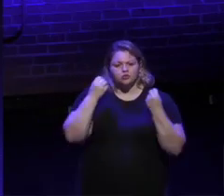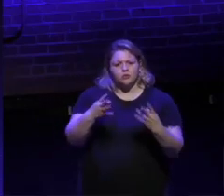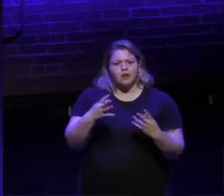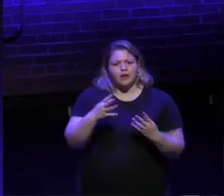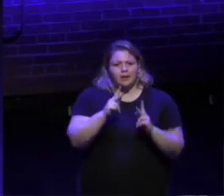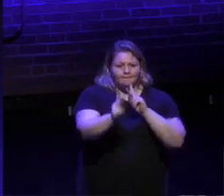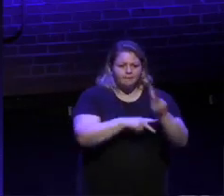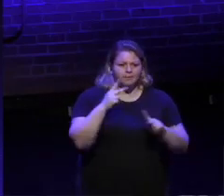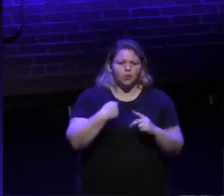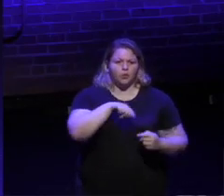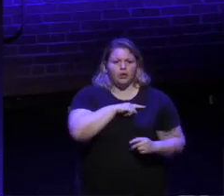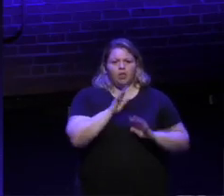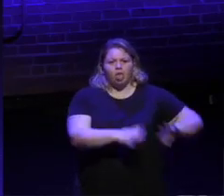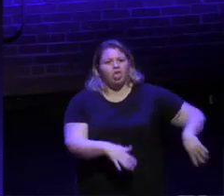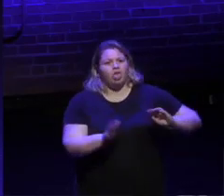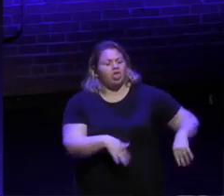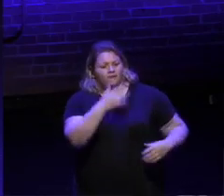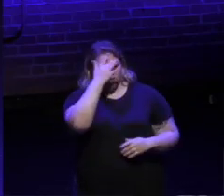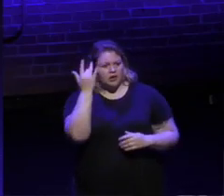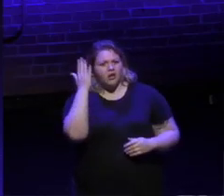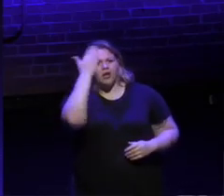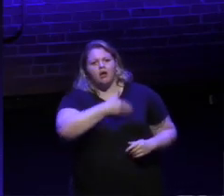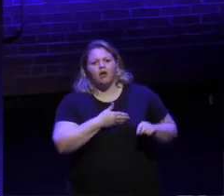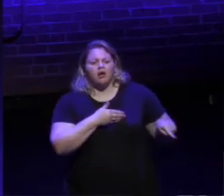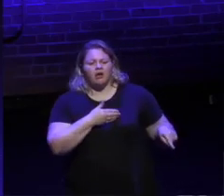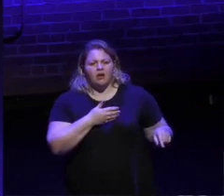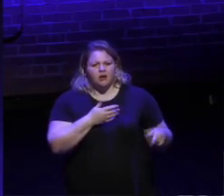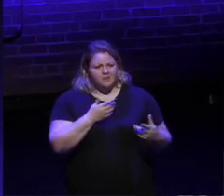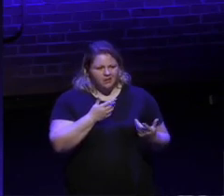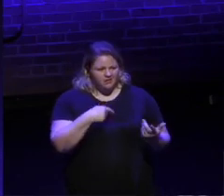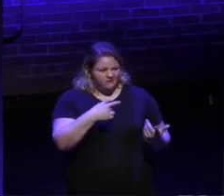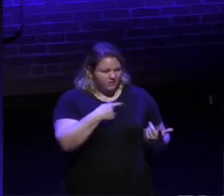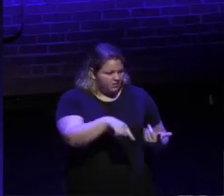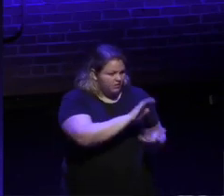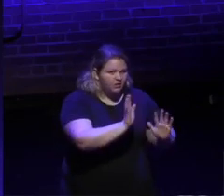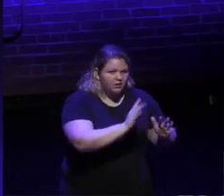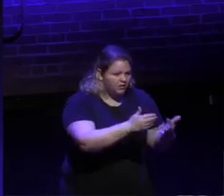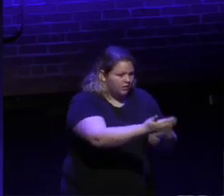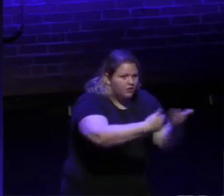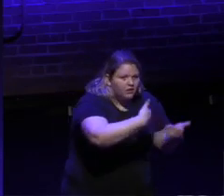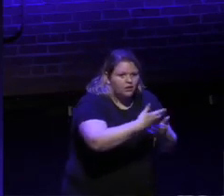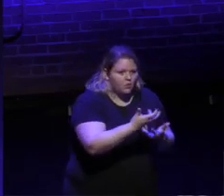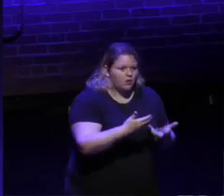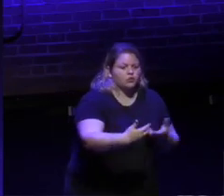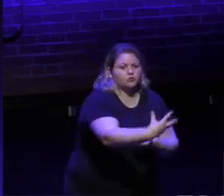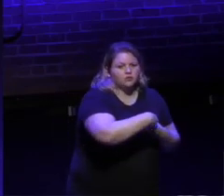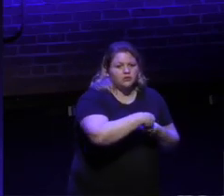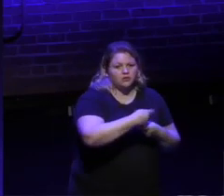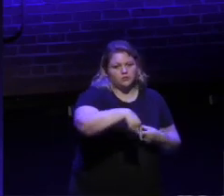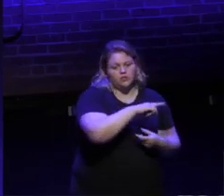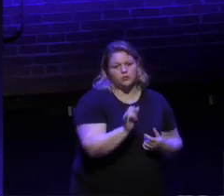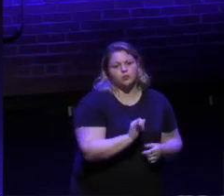many folks behind, and our pandemic response was truly, in my mind, as a public health expert, a privatized response